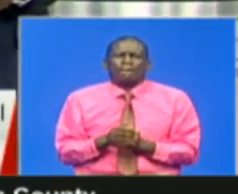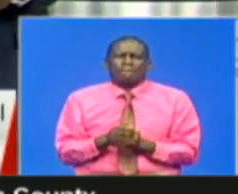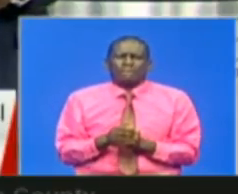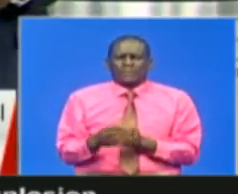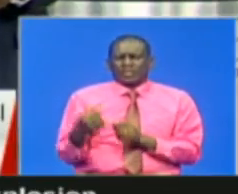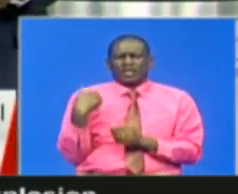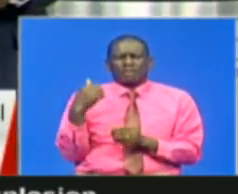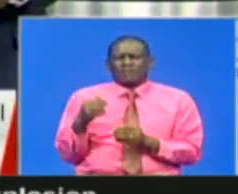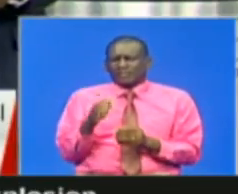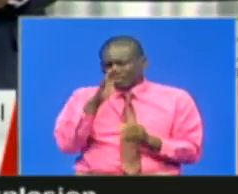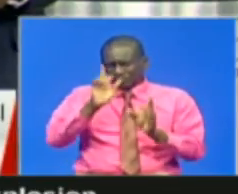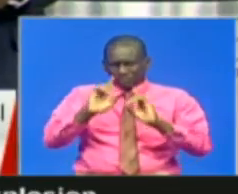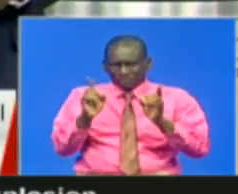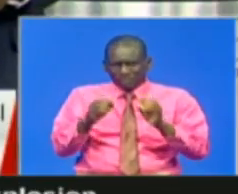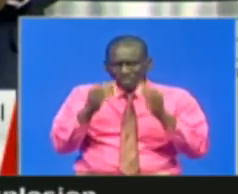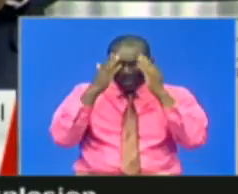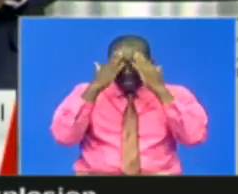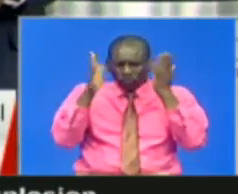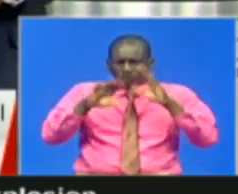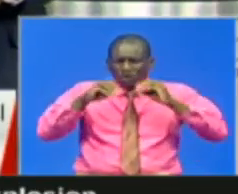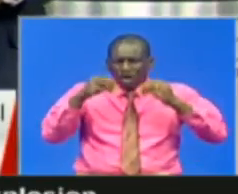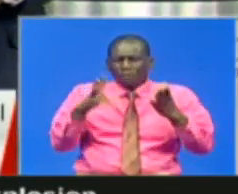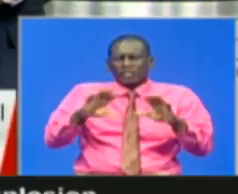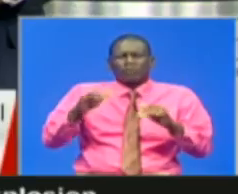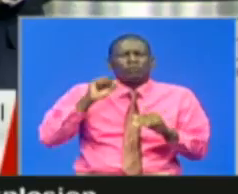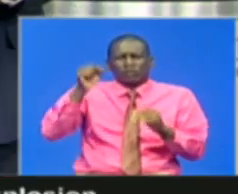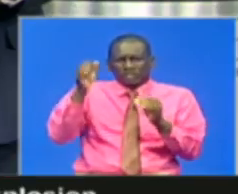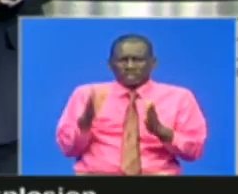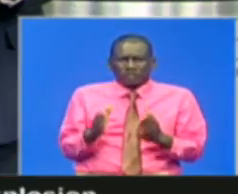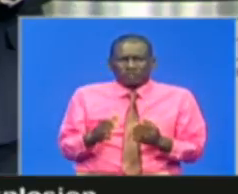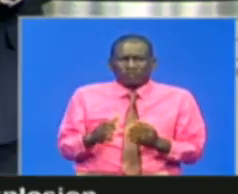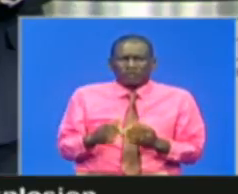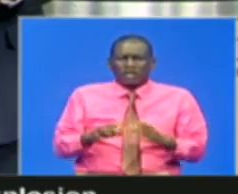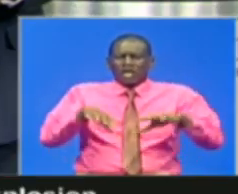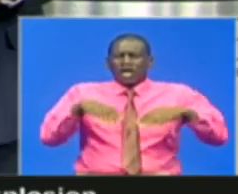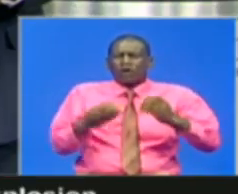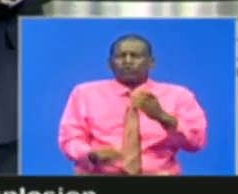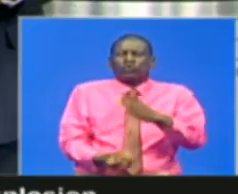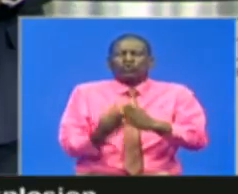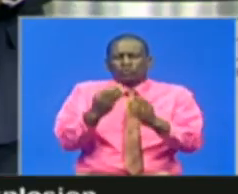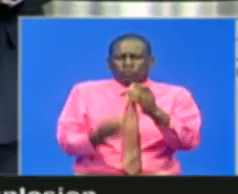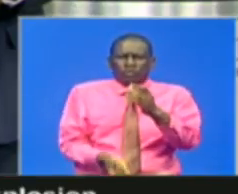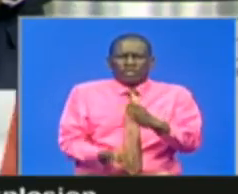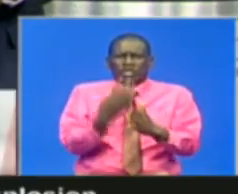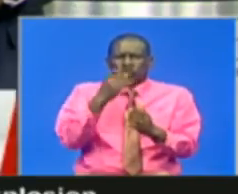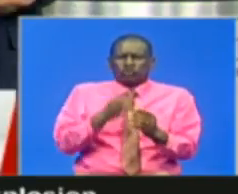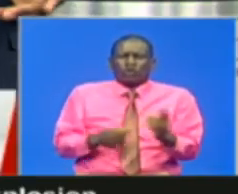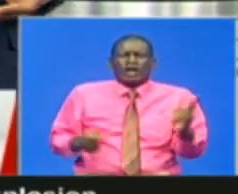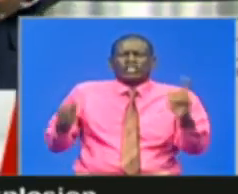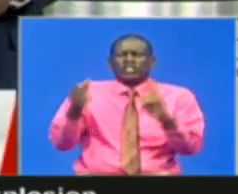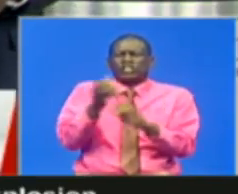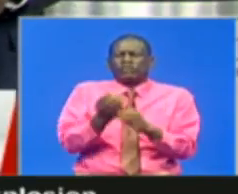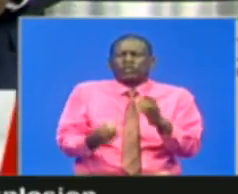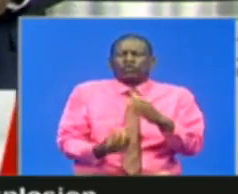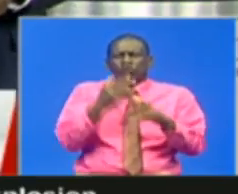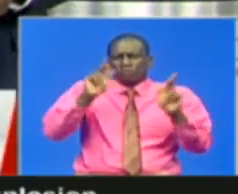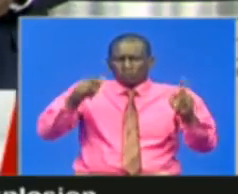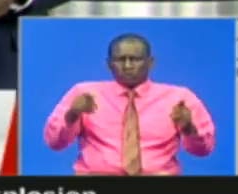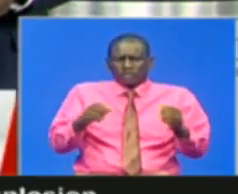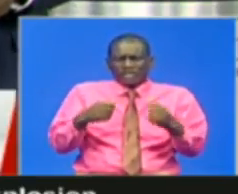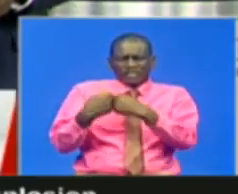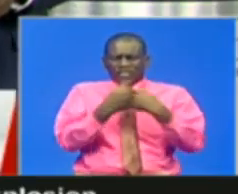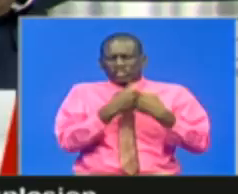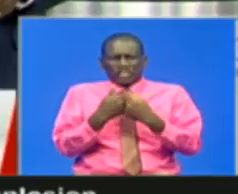Numbers don't lie. I don't know how much about politicians. Now, how to grow production to meet the rise in population is one of the key challenges facing